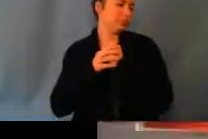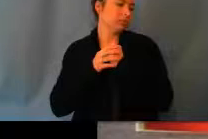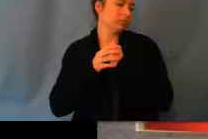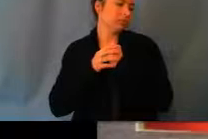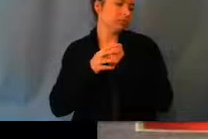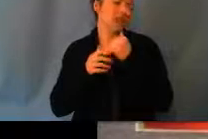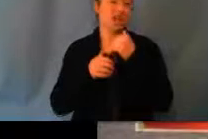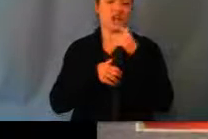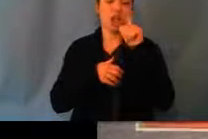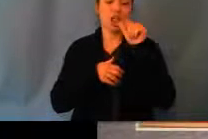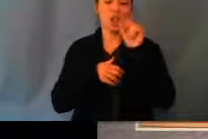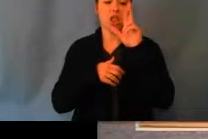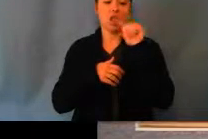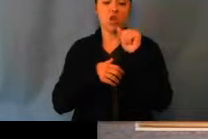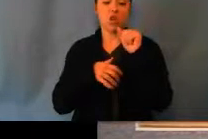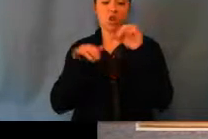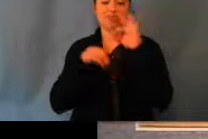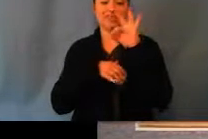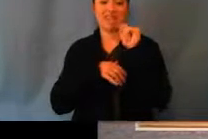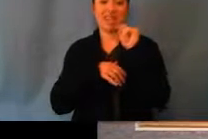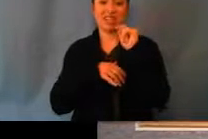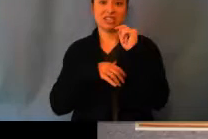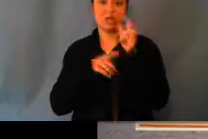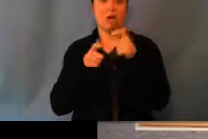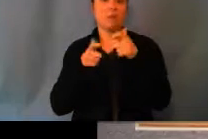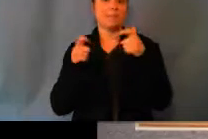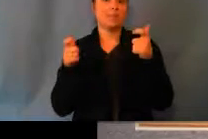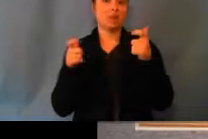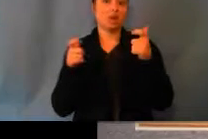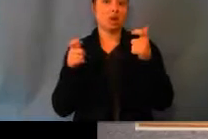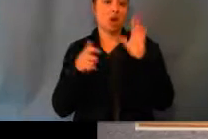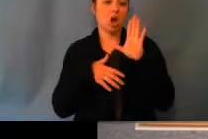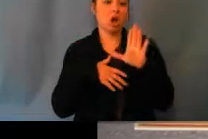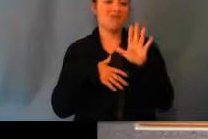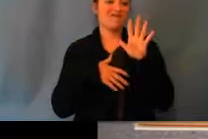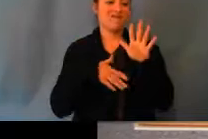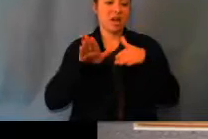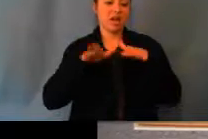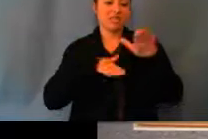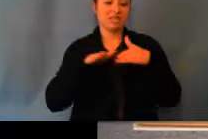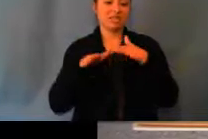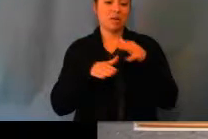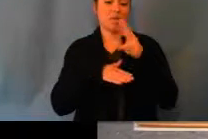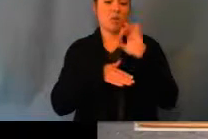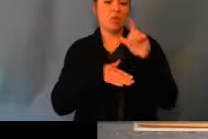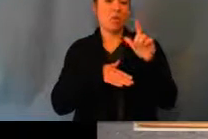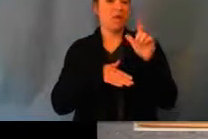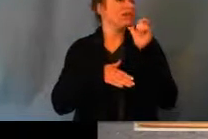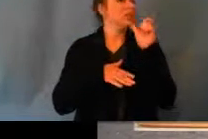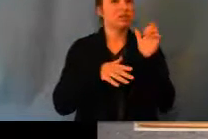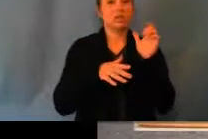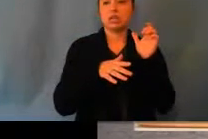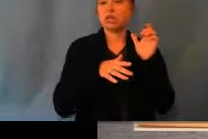And Laura has longer feet, but her 5-step wall still didn't beat